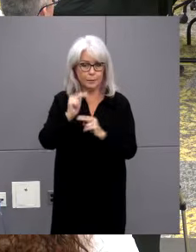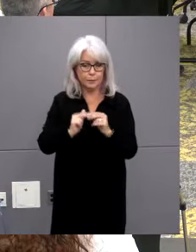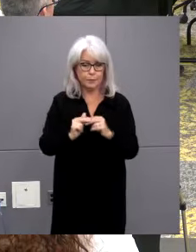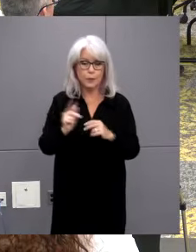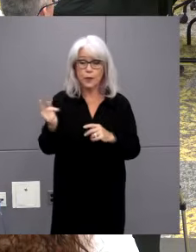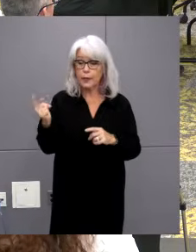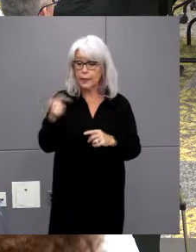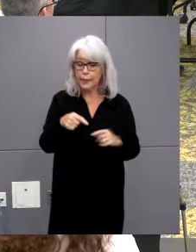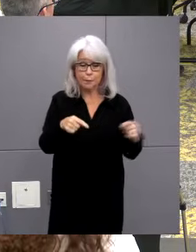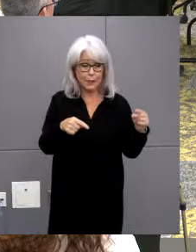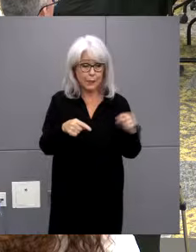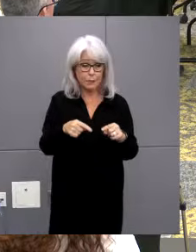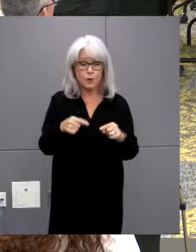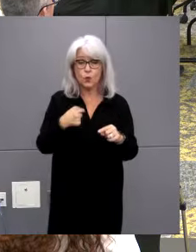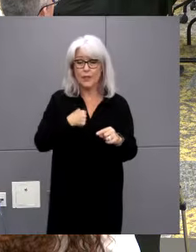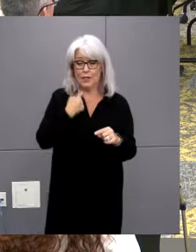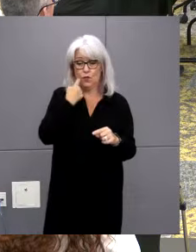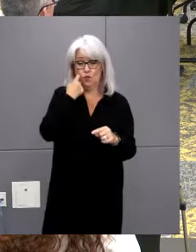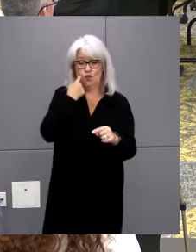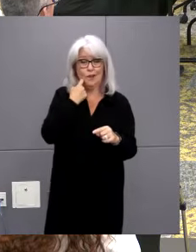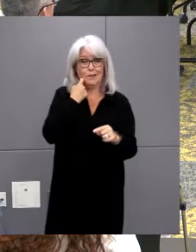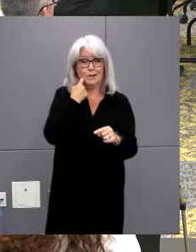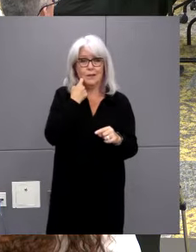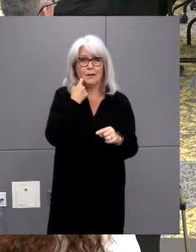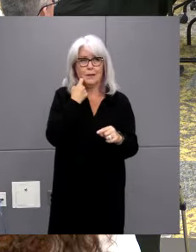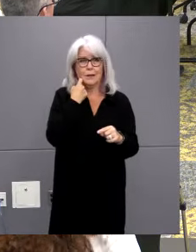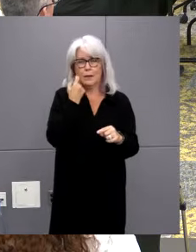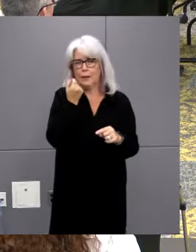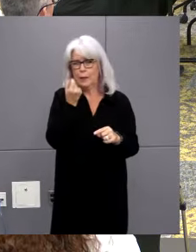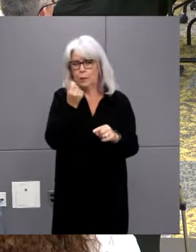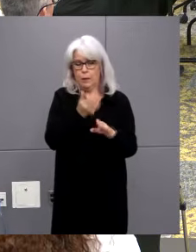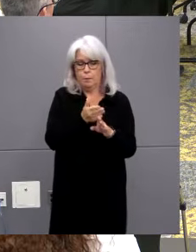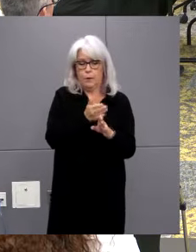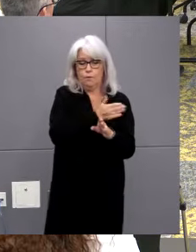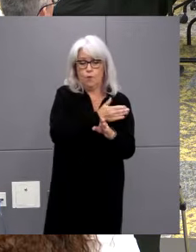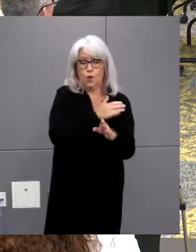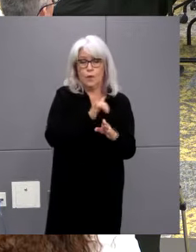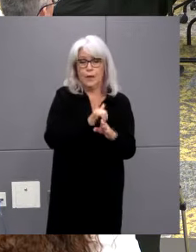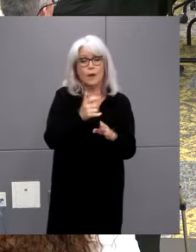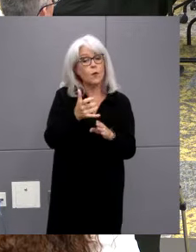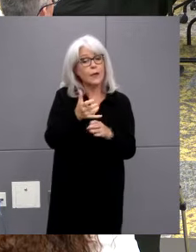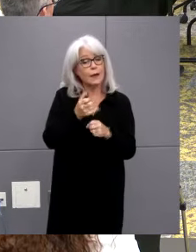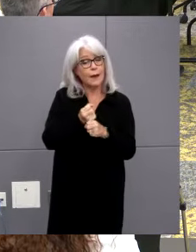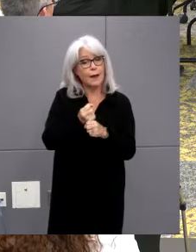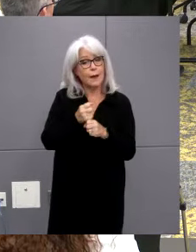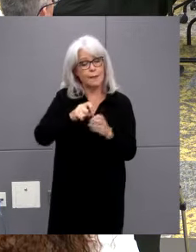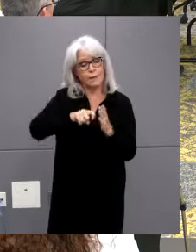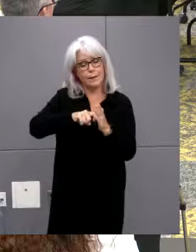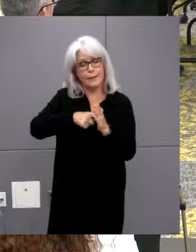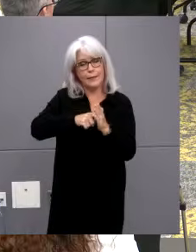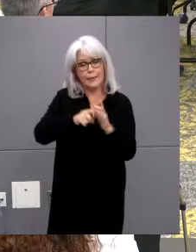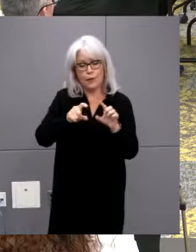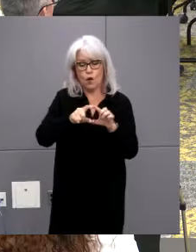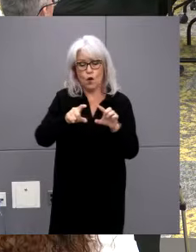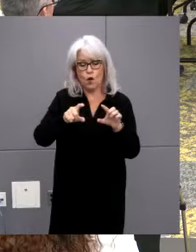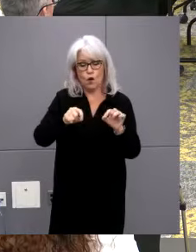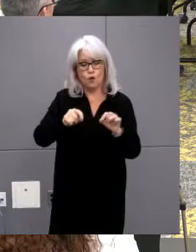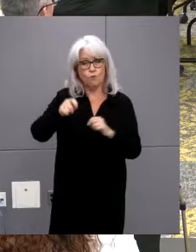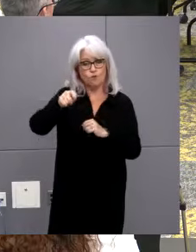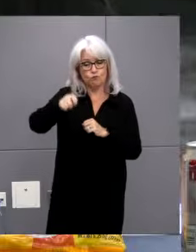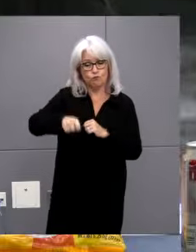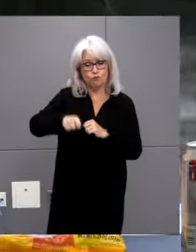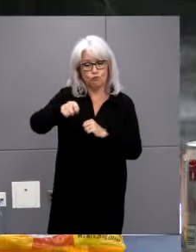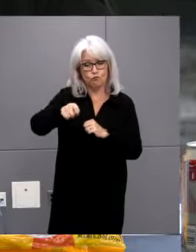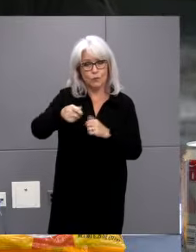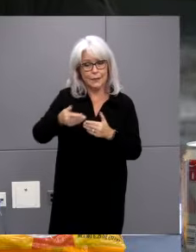came in. We had just a little bit previous to that had received key cards that we were told gave